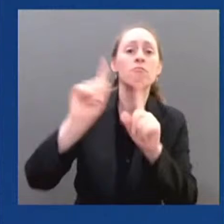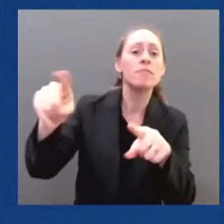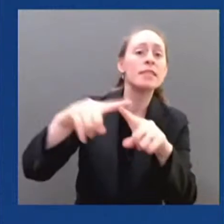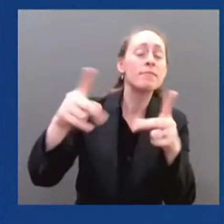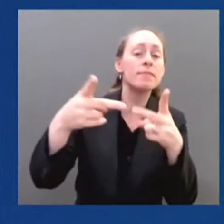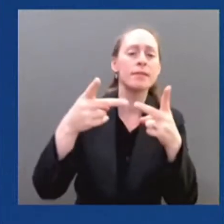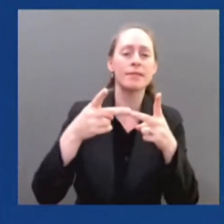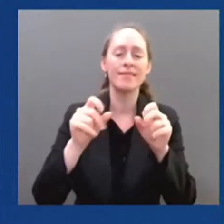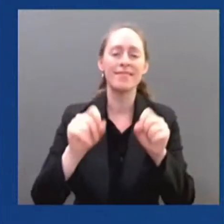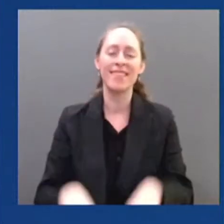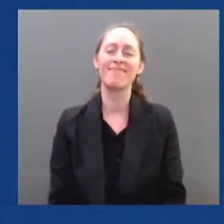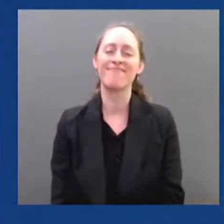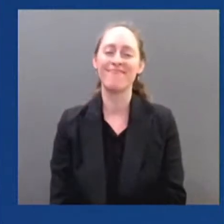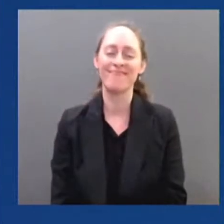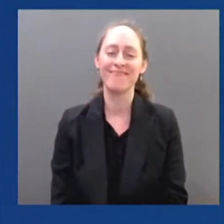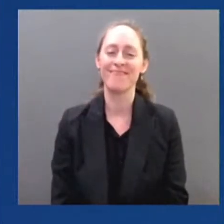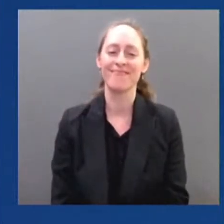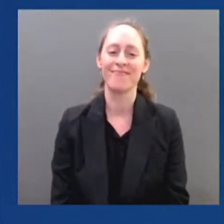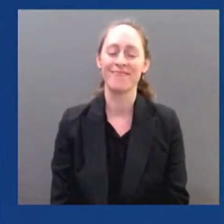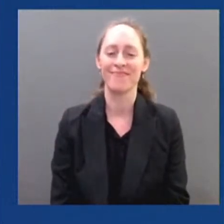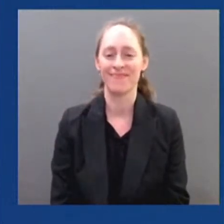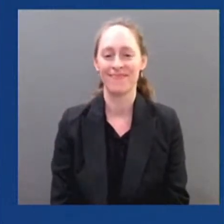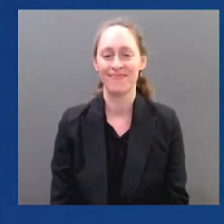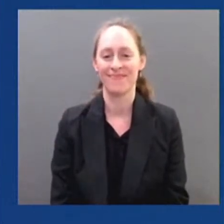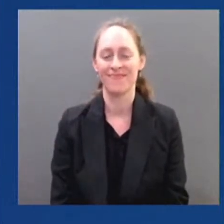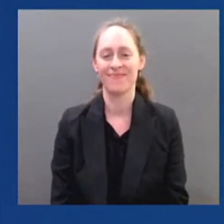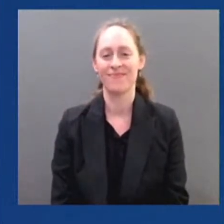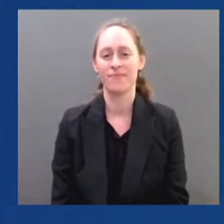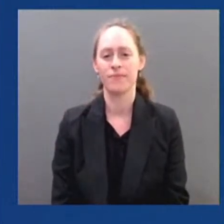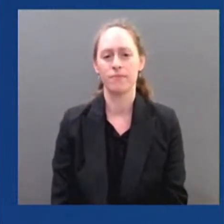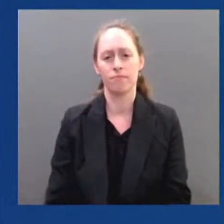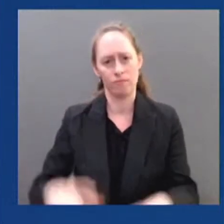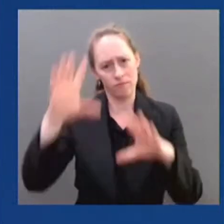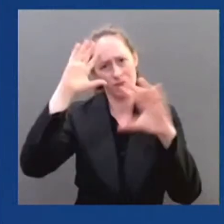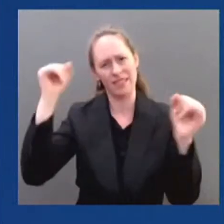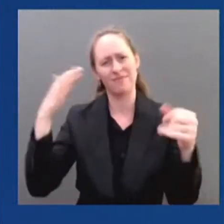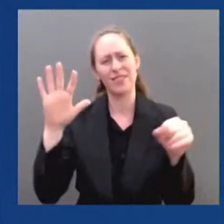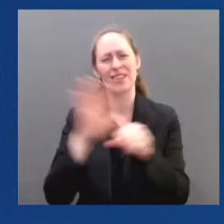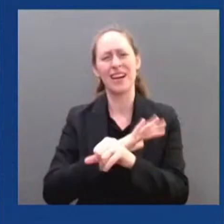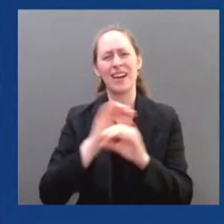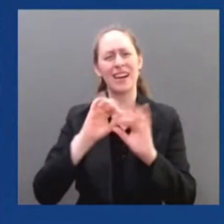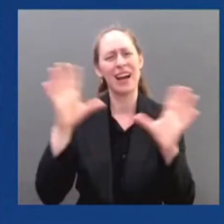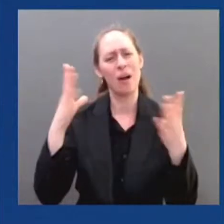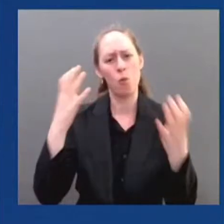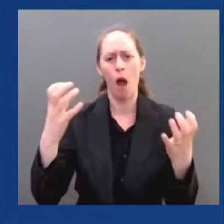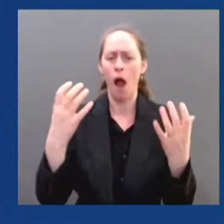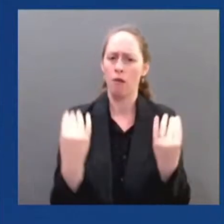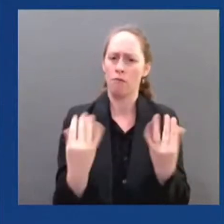transmission. Ensuring everyone has equitable access to COVID-19 testing and all other critical